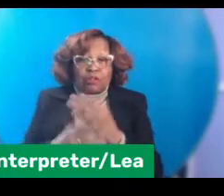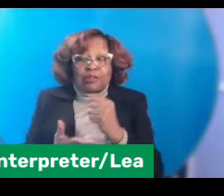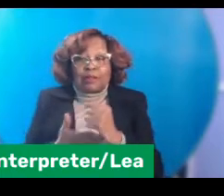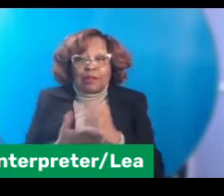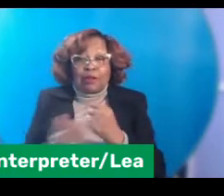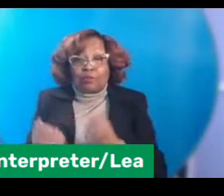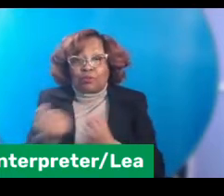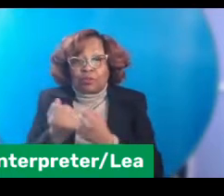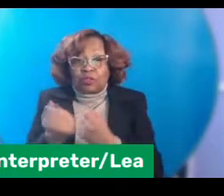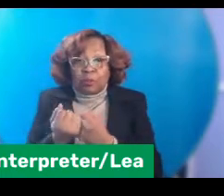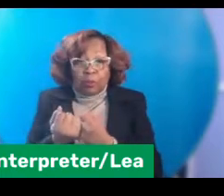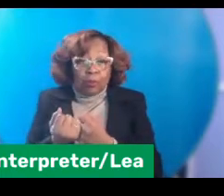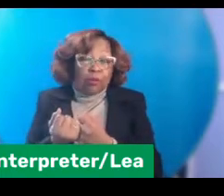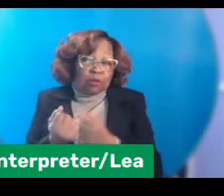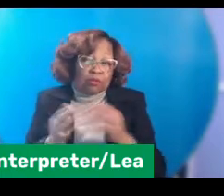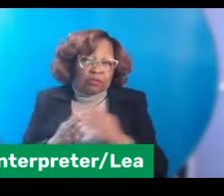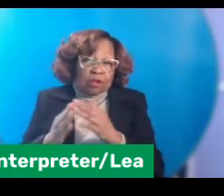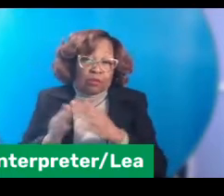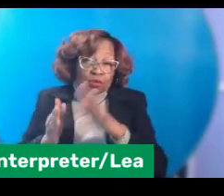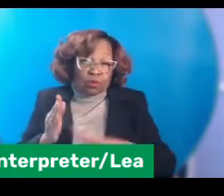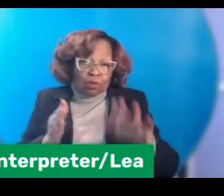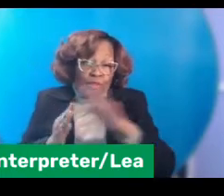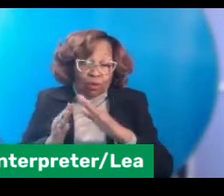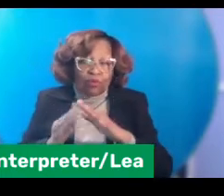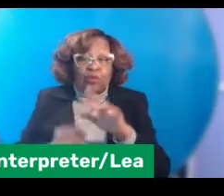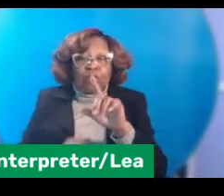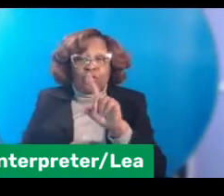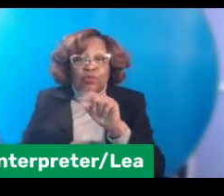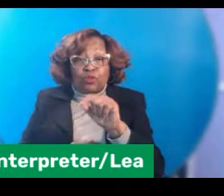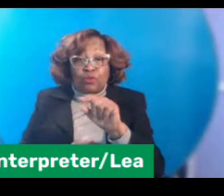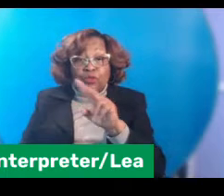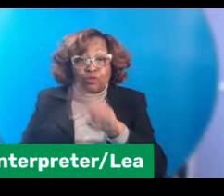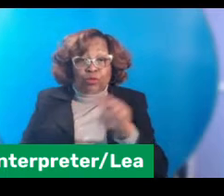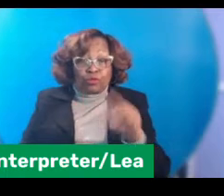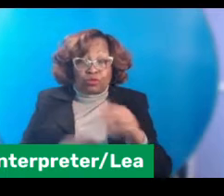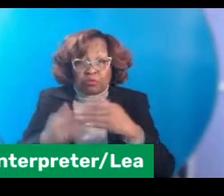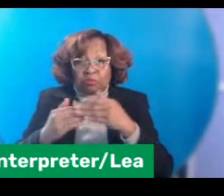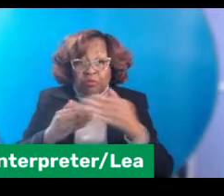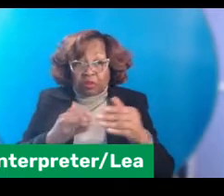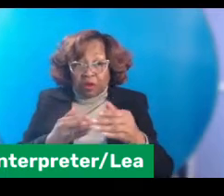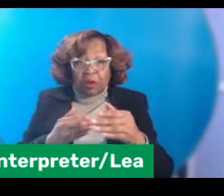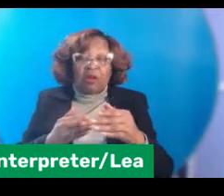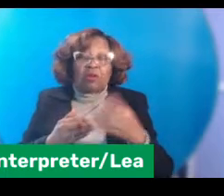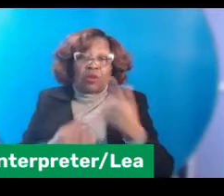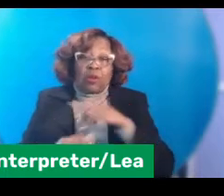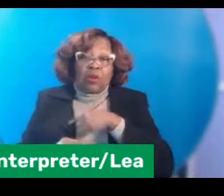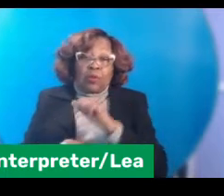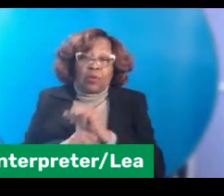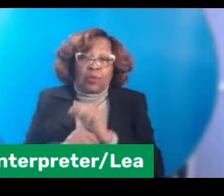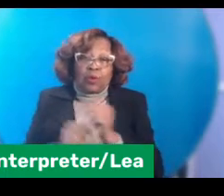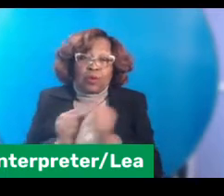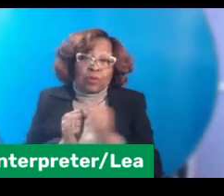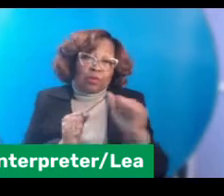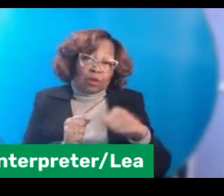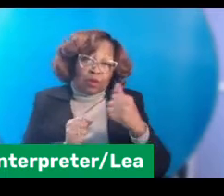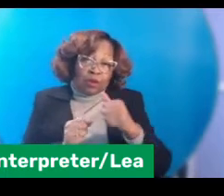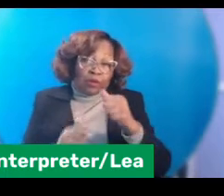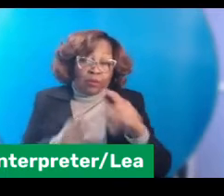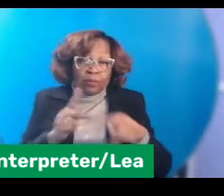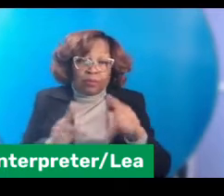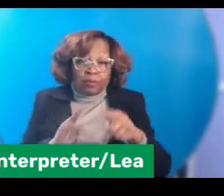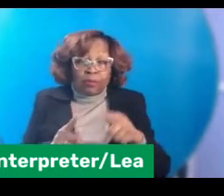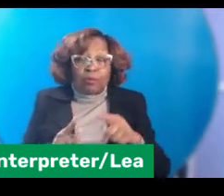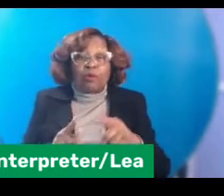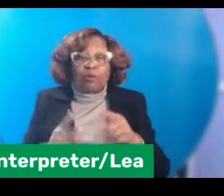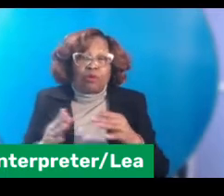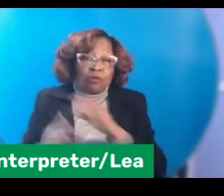across the neighborhood. For 2022 and beyond, Austin Garden Collective is working with NeighborSpace, Chicago's community